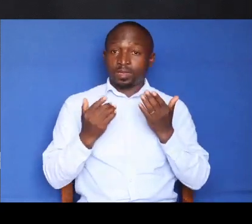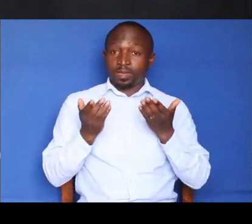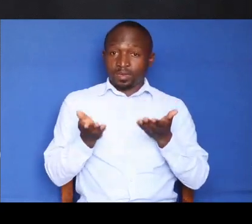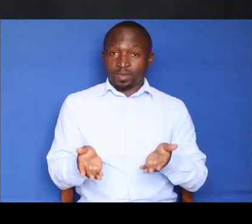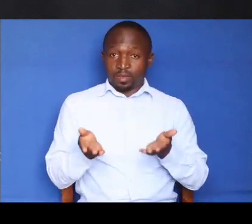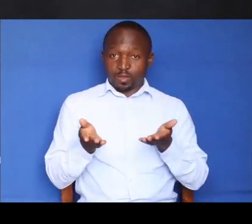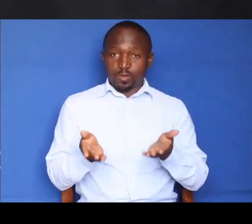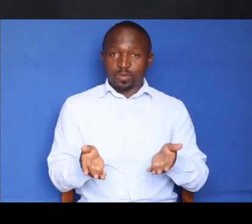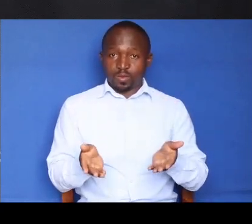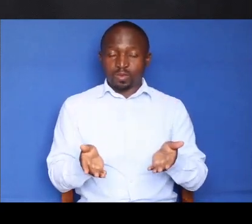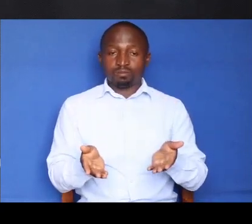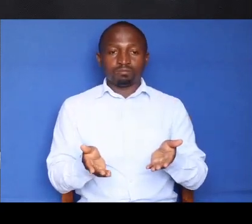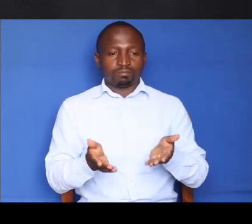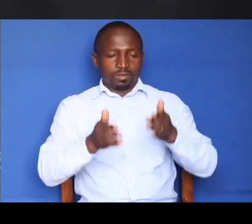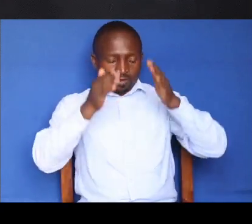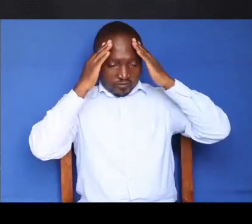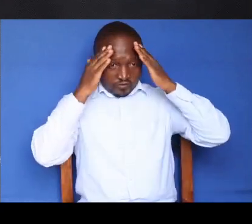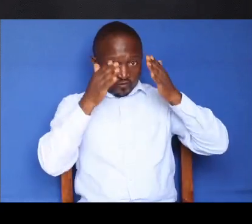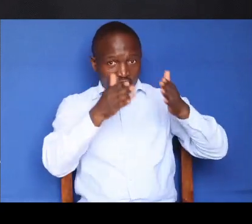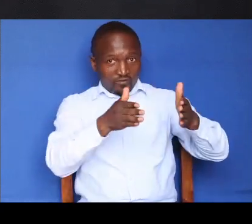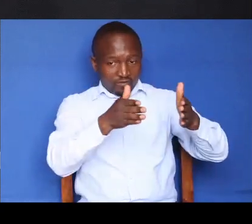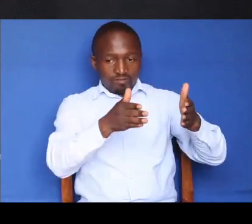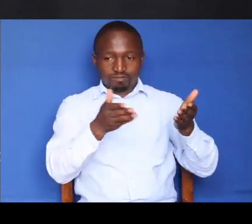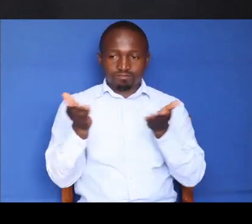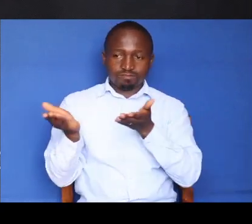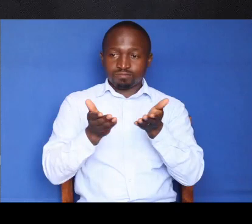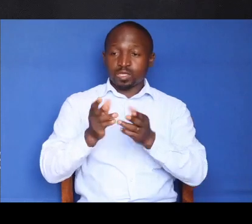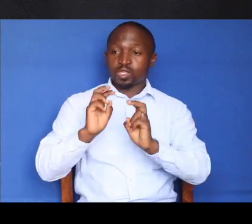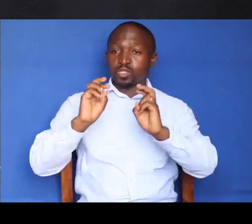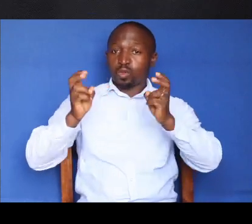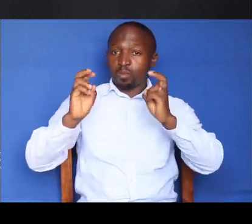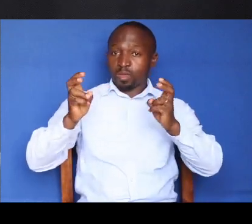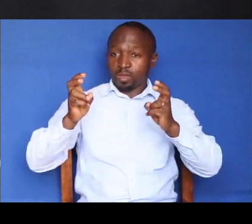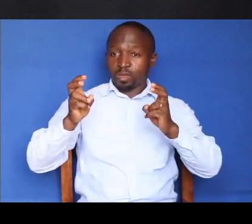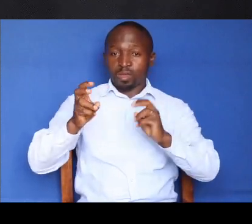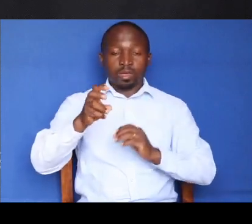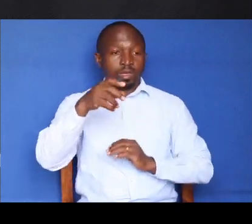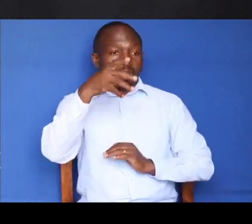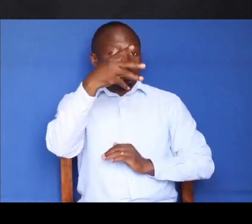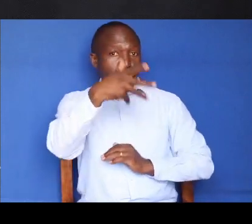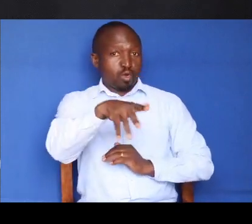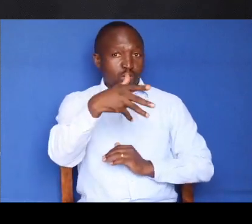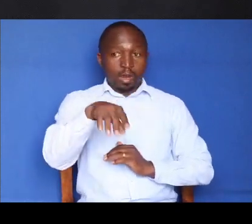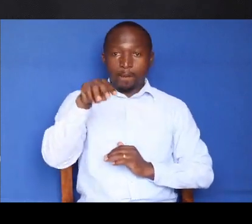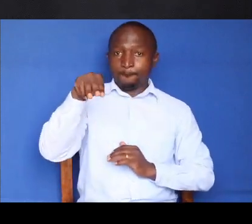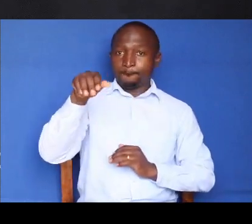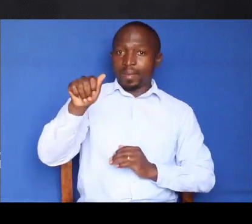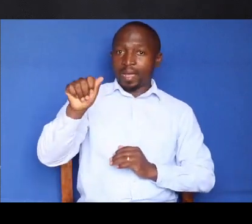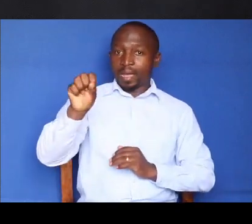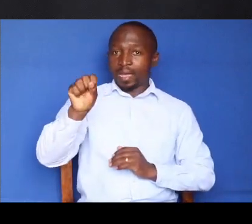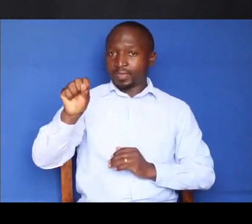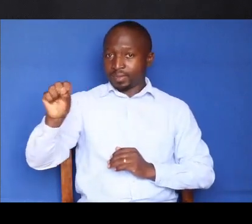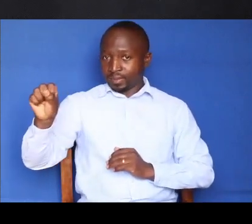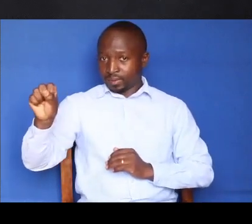Today, we make a focus on the topic of water masses, but the topic of water masses